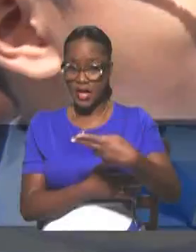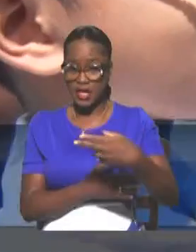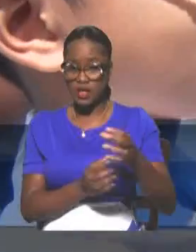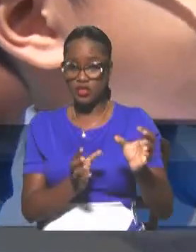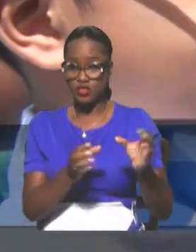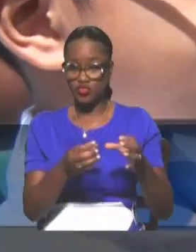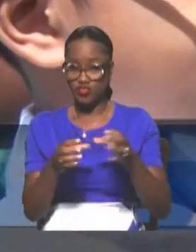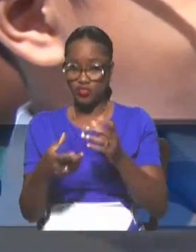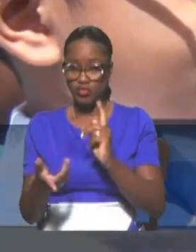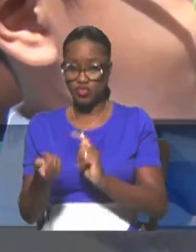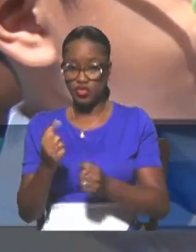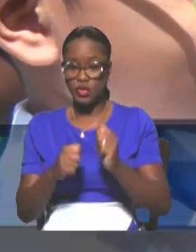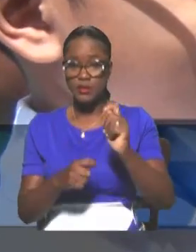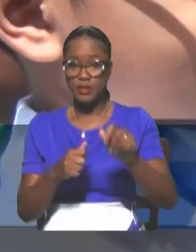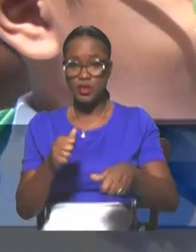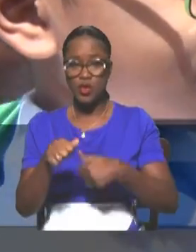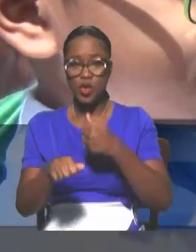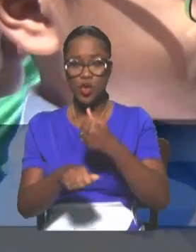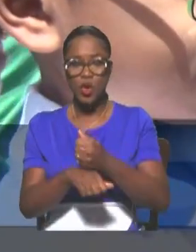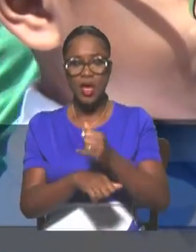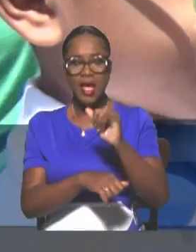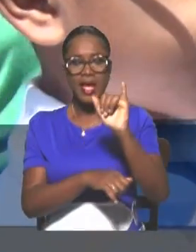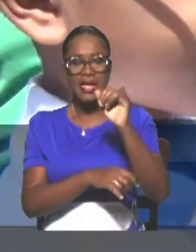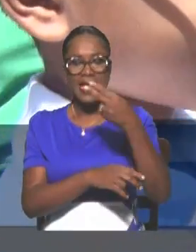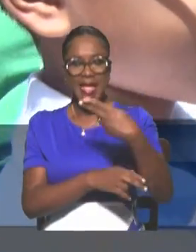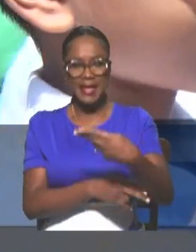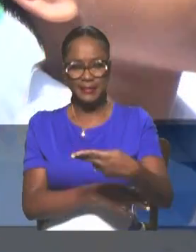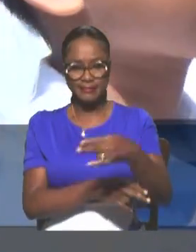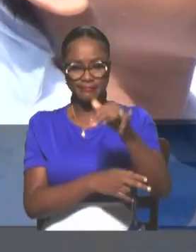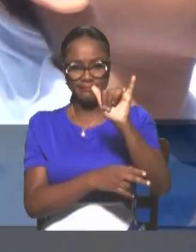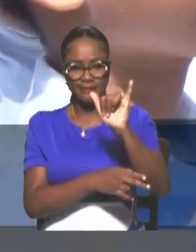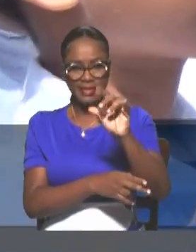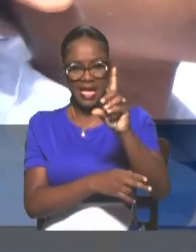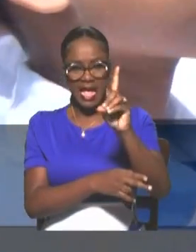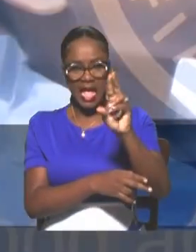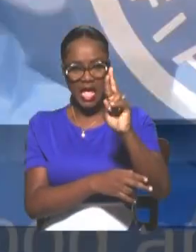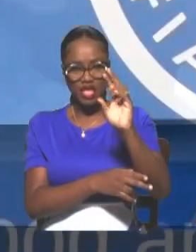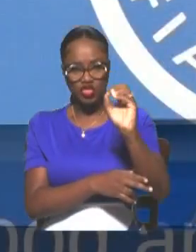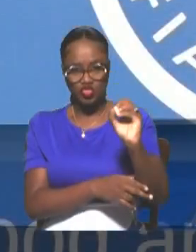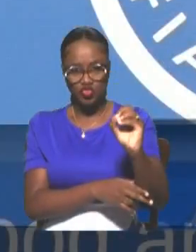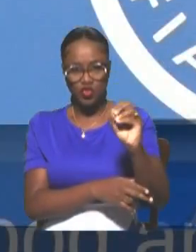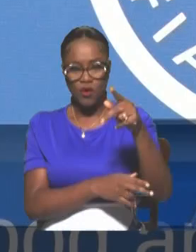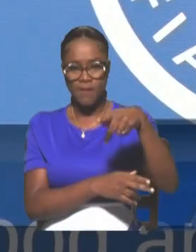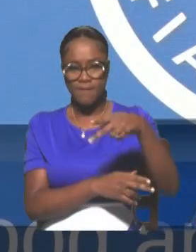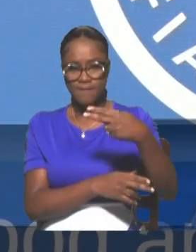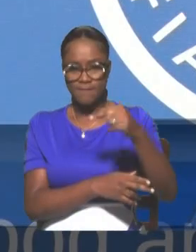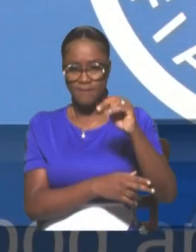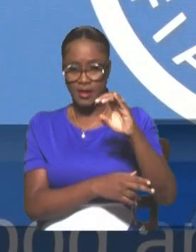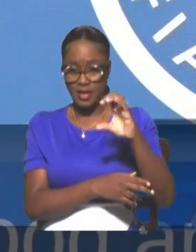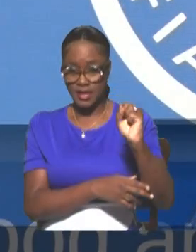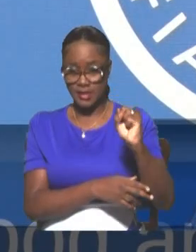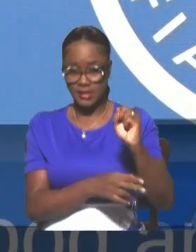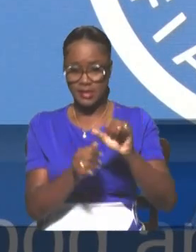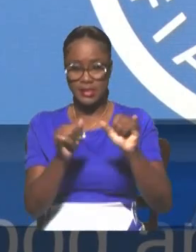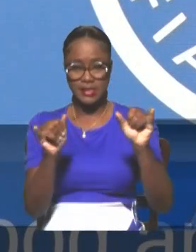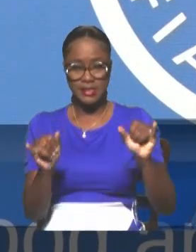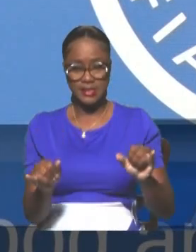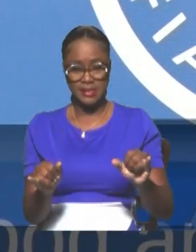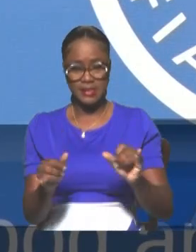Tobago launched a hydroponic system, enabling students a chance on hands-on experience. We are introducing